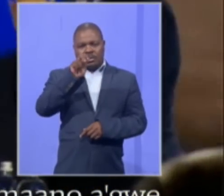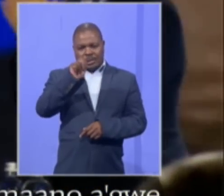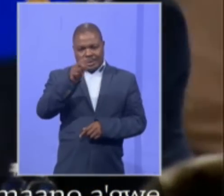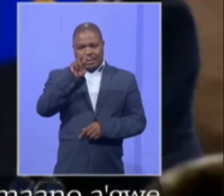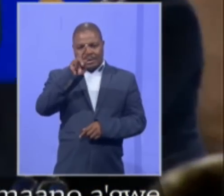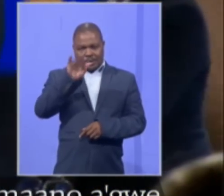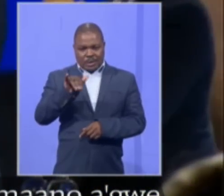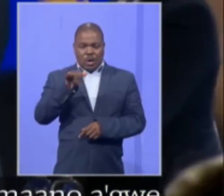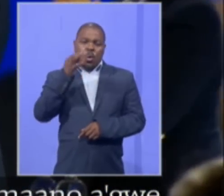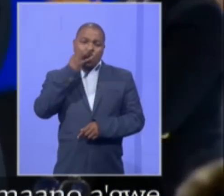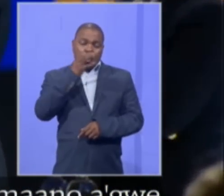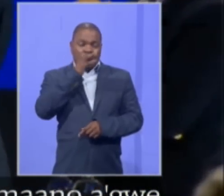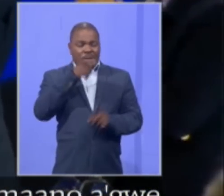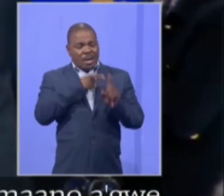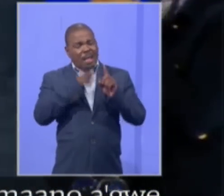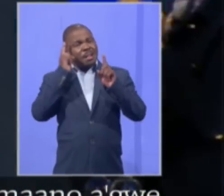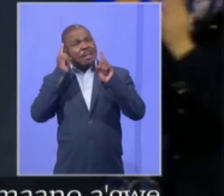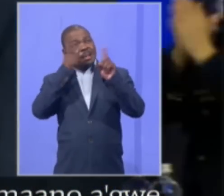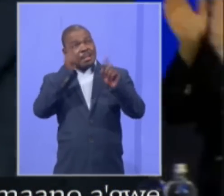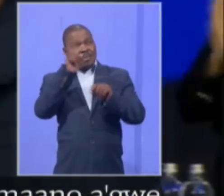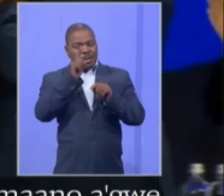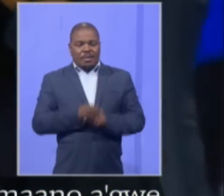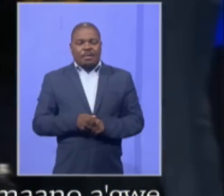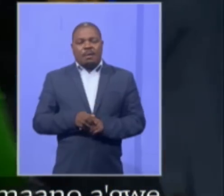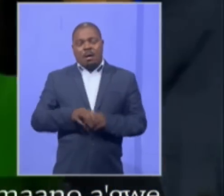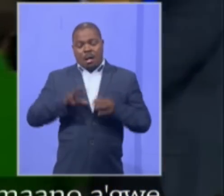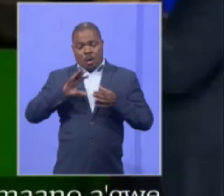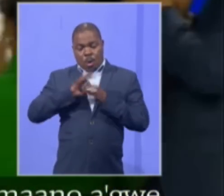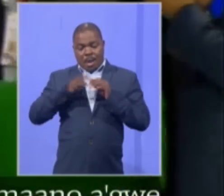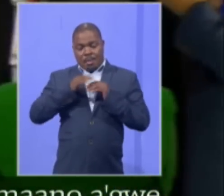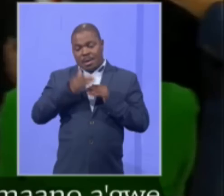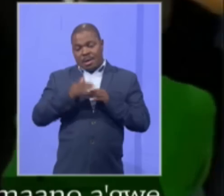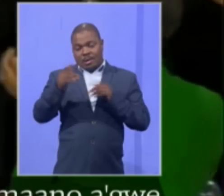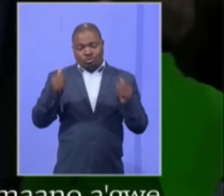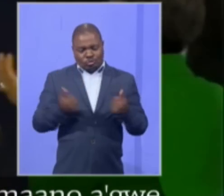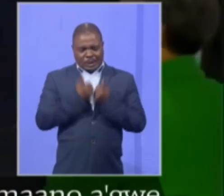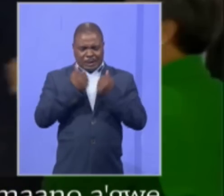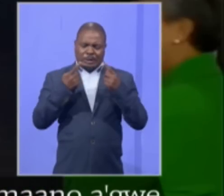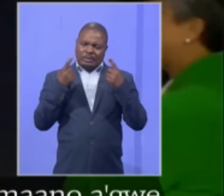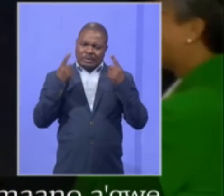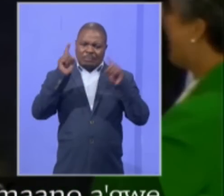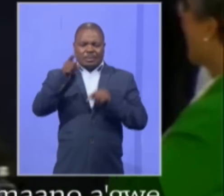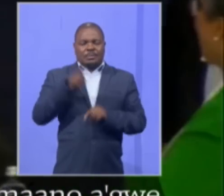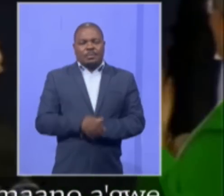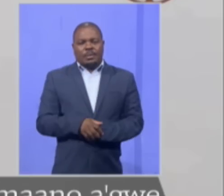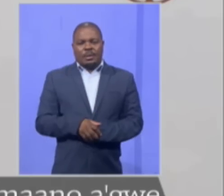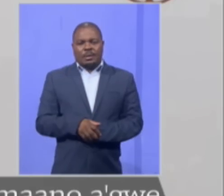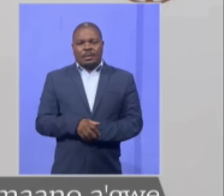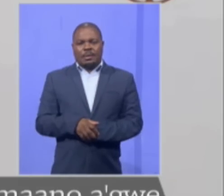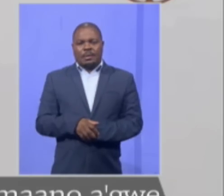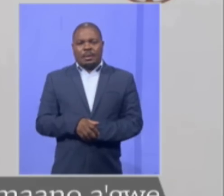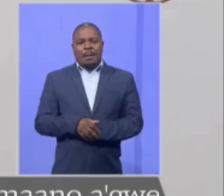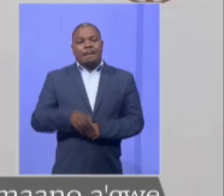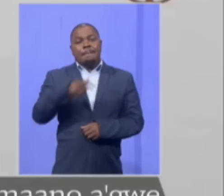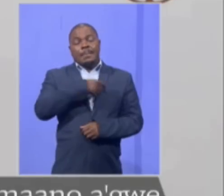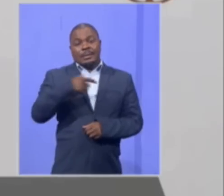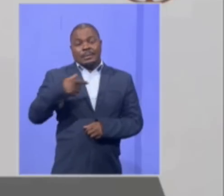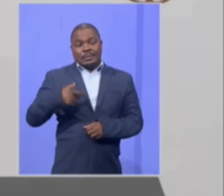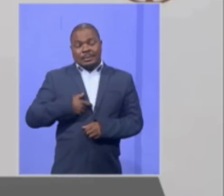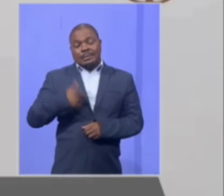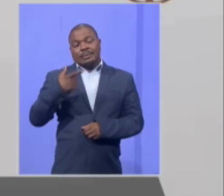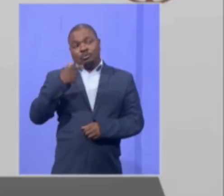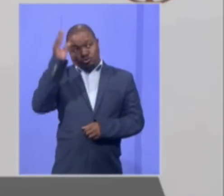a gagwe ke go kgonthišiša gore dipapadi tša di-Olimpiki di a atlega. President Trump is a huge